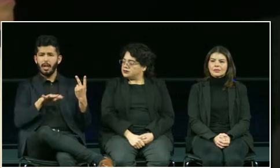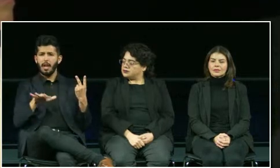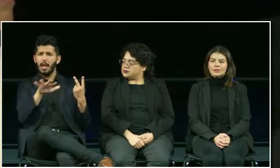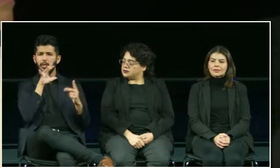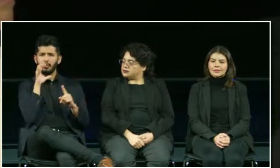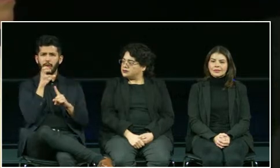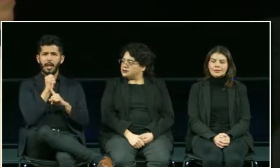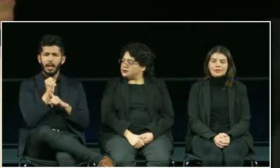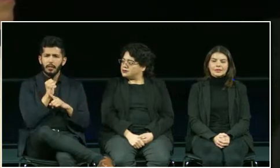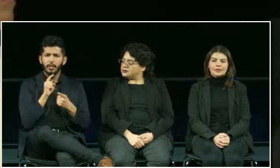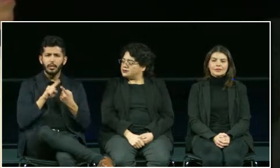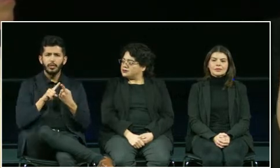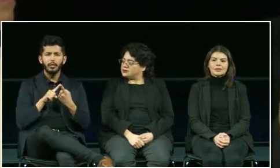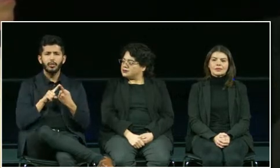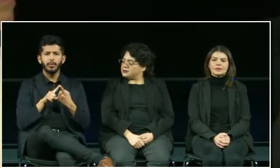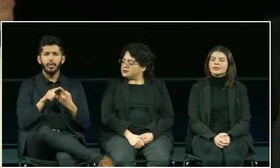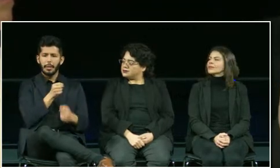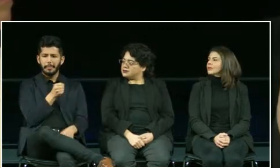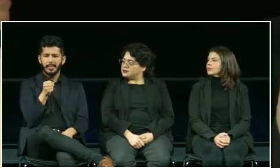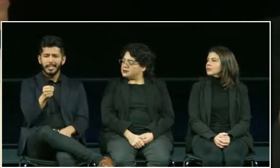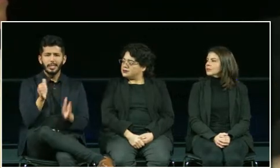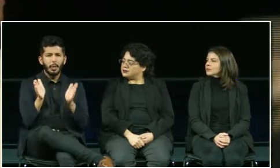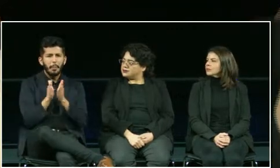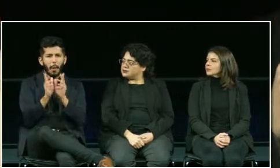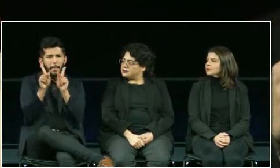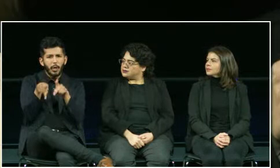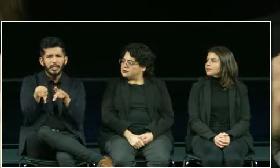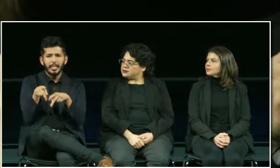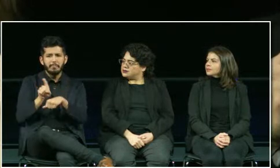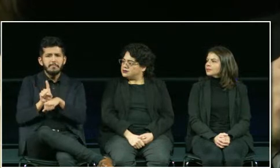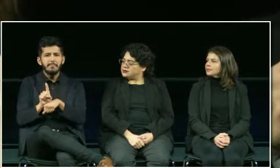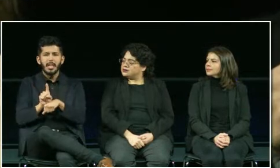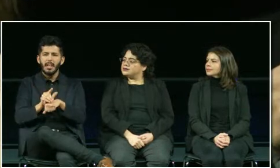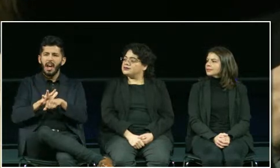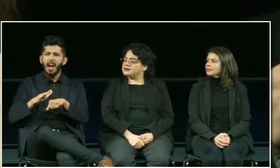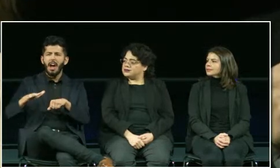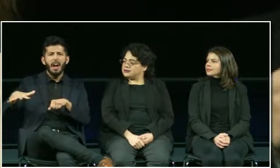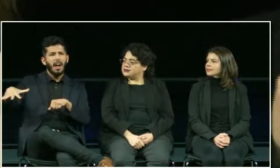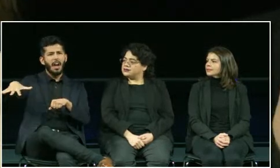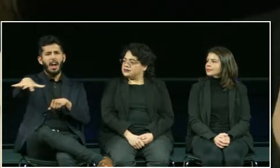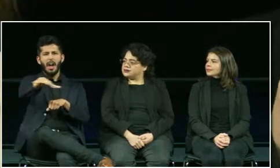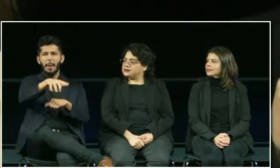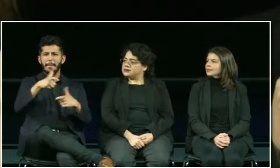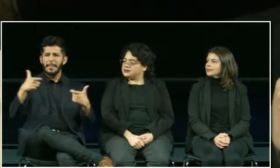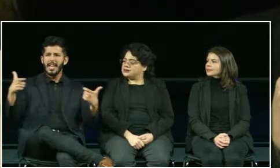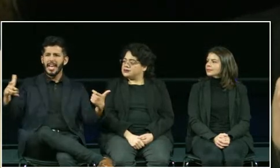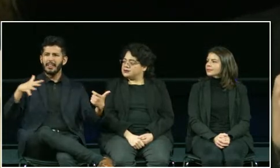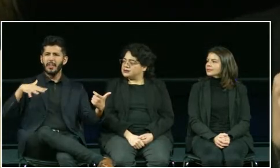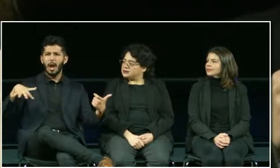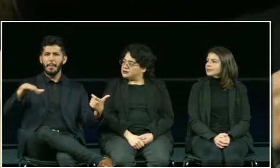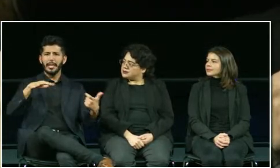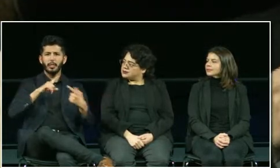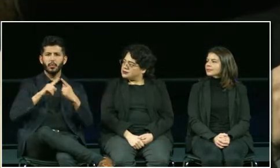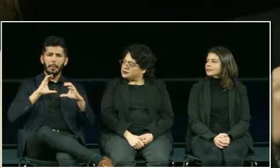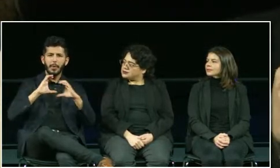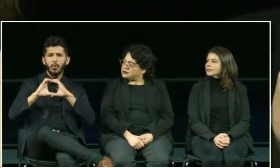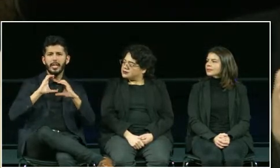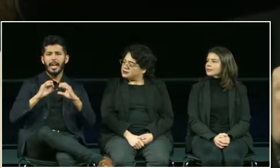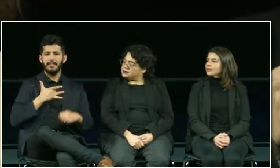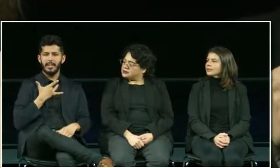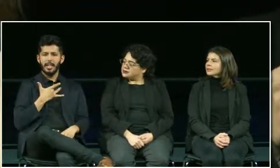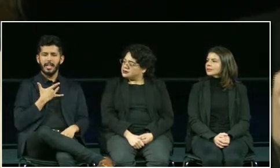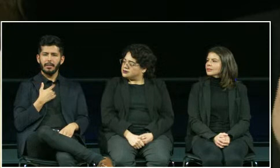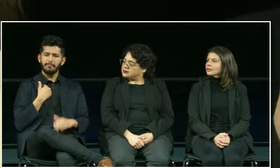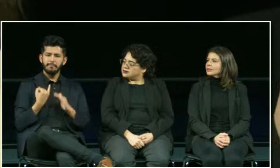appealing. And to place this small individual in such a vast and epic landscape in order to communicate that feeling of